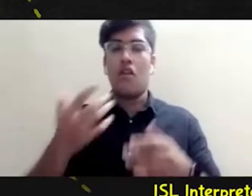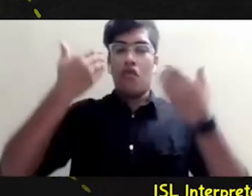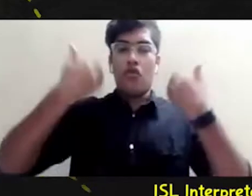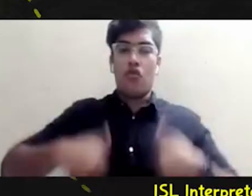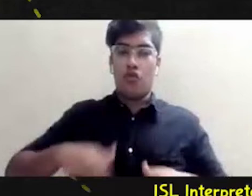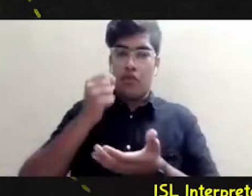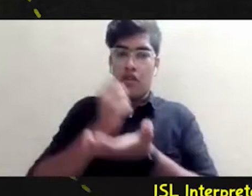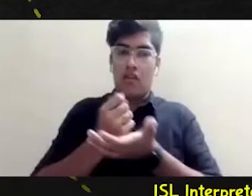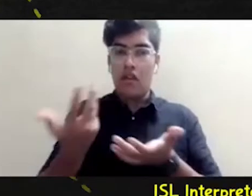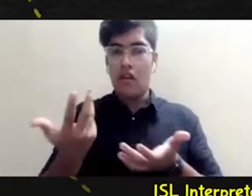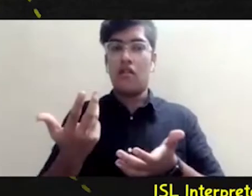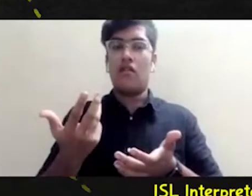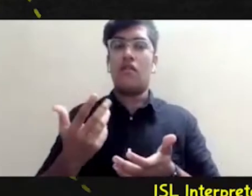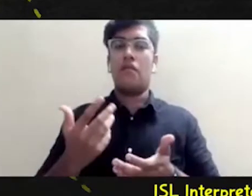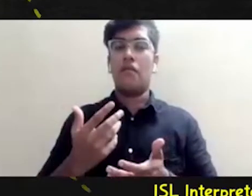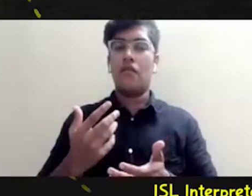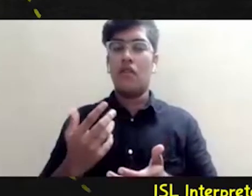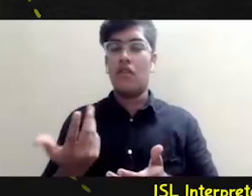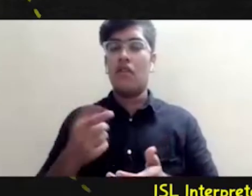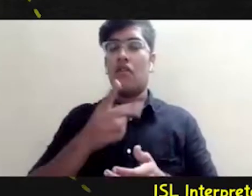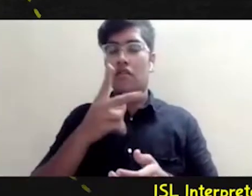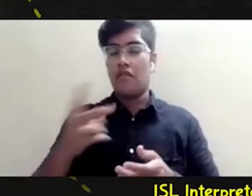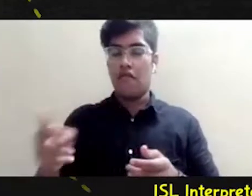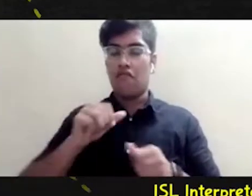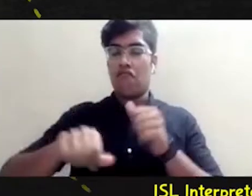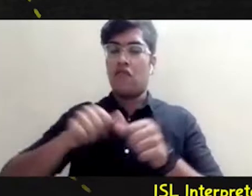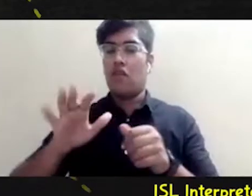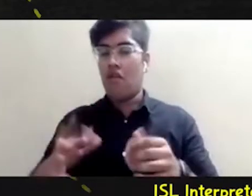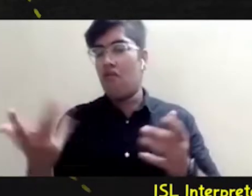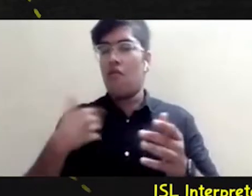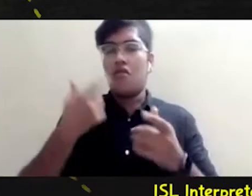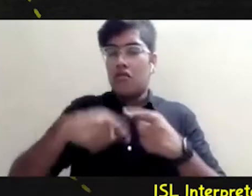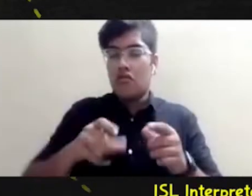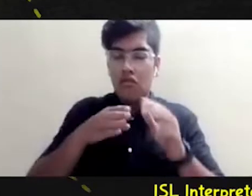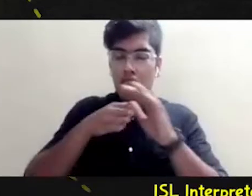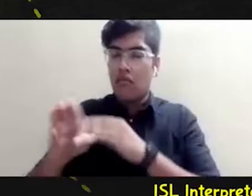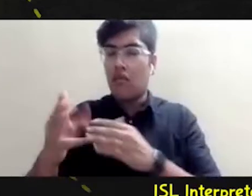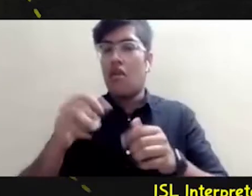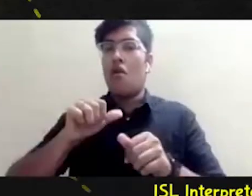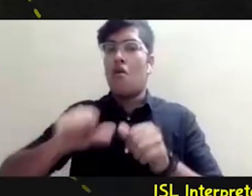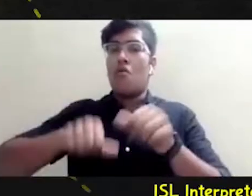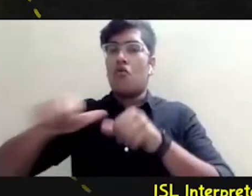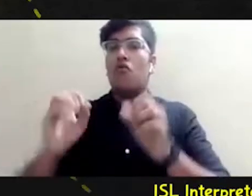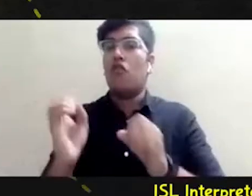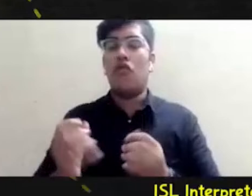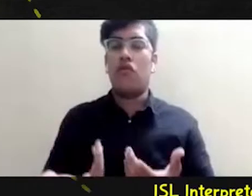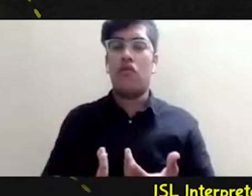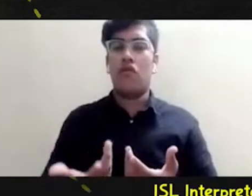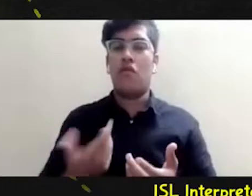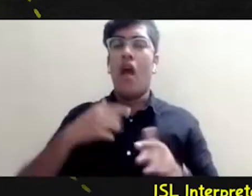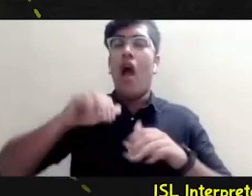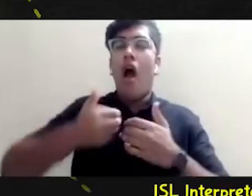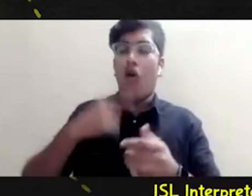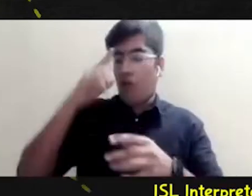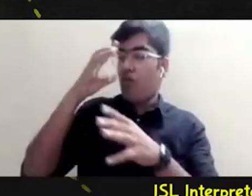lot of data things and all those things, but we are still not able to make headway and find ways like how do we identify these data